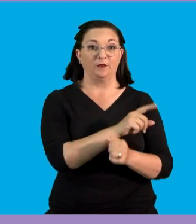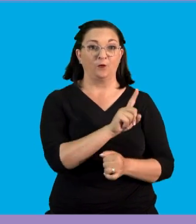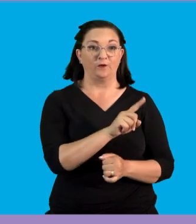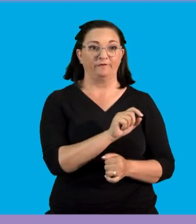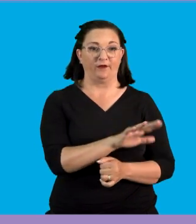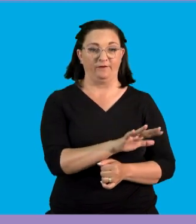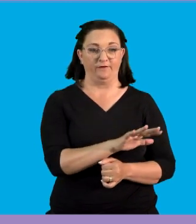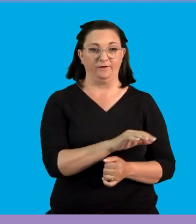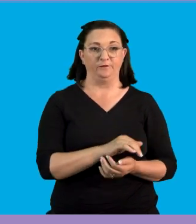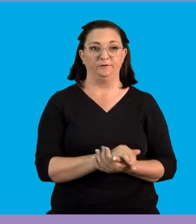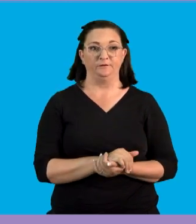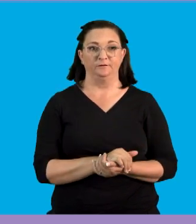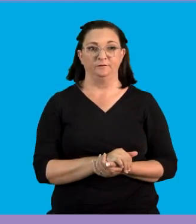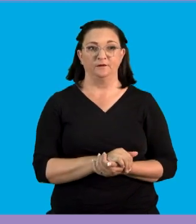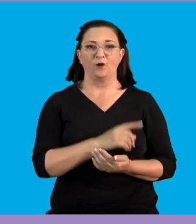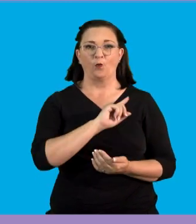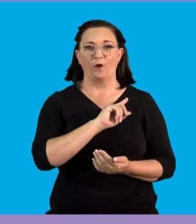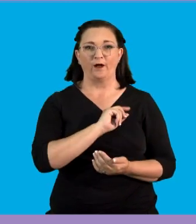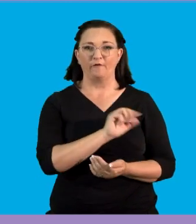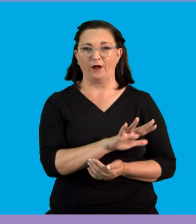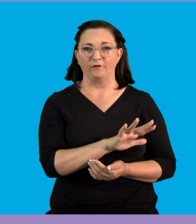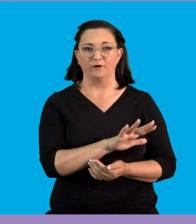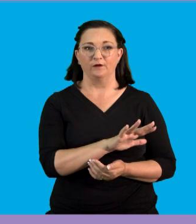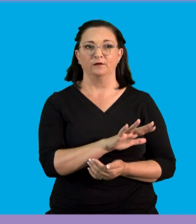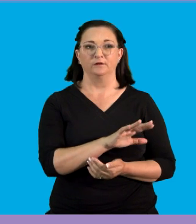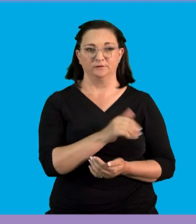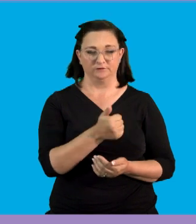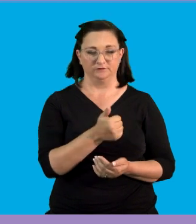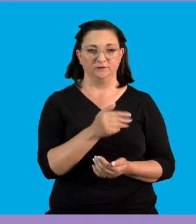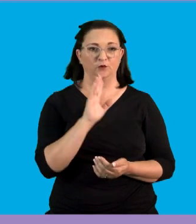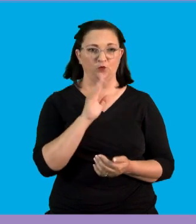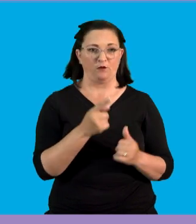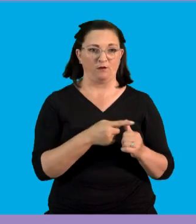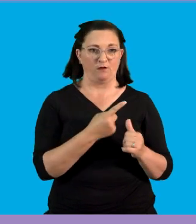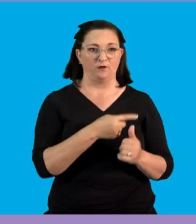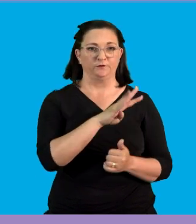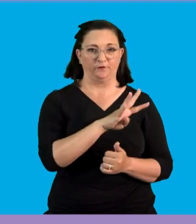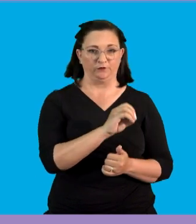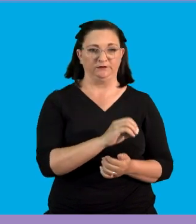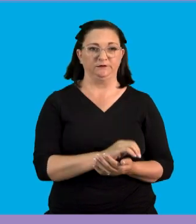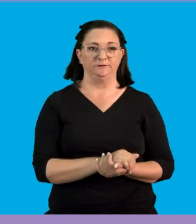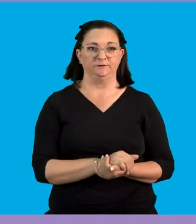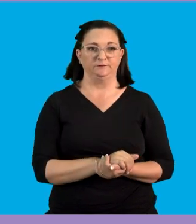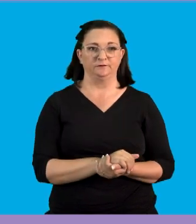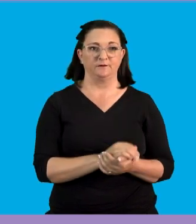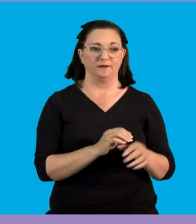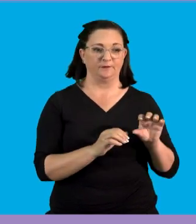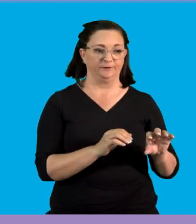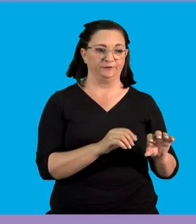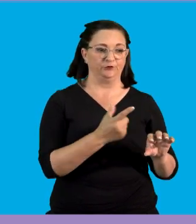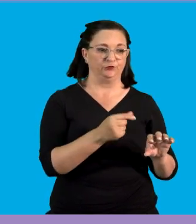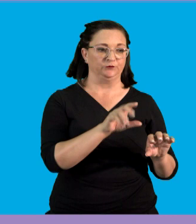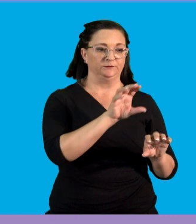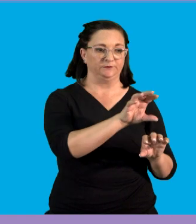by 5. And why are we multiplying by 5? Because it is going to take us to 40. And with